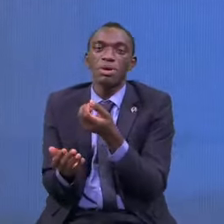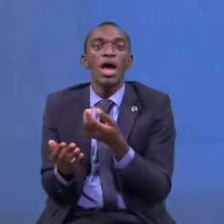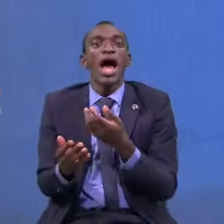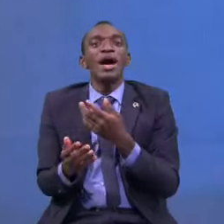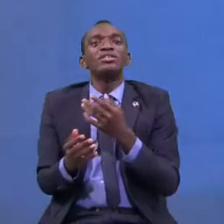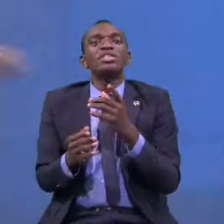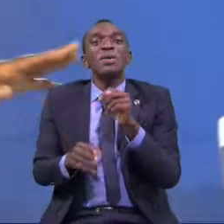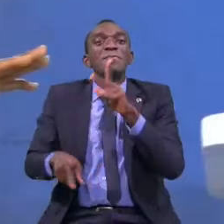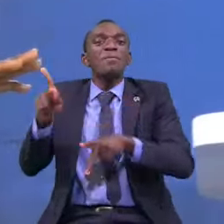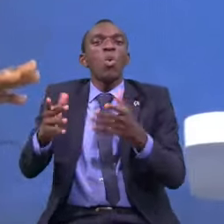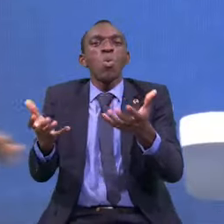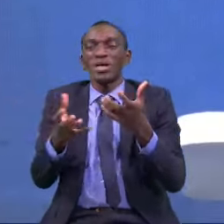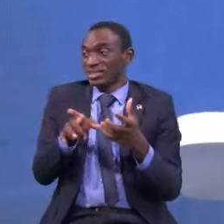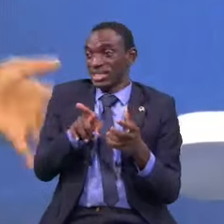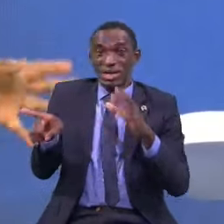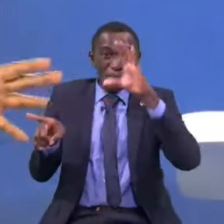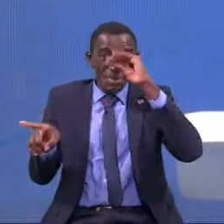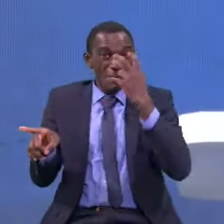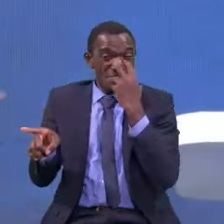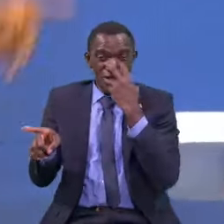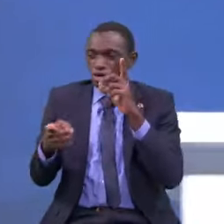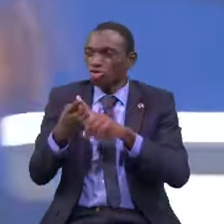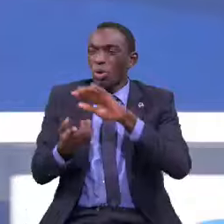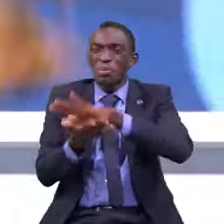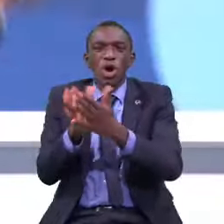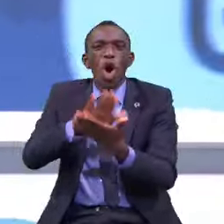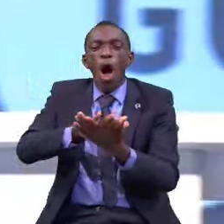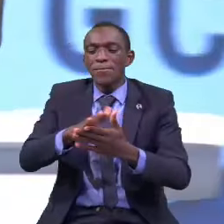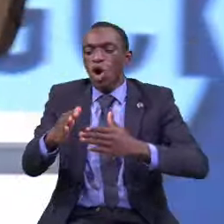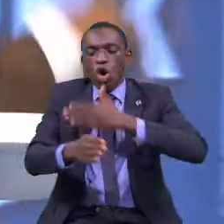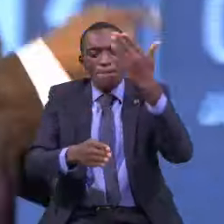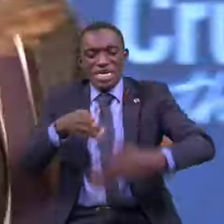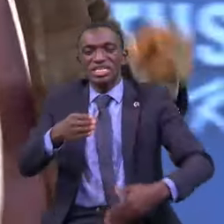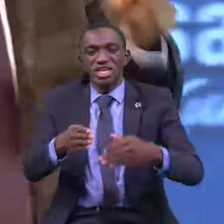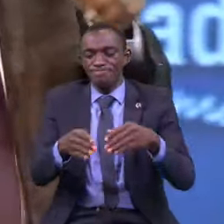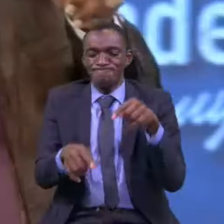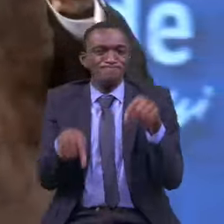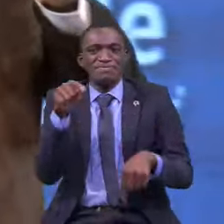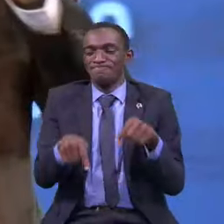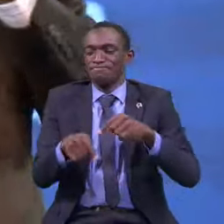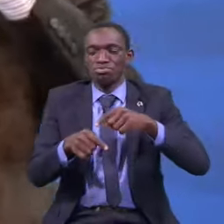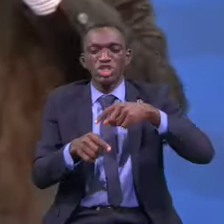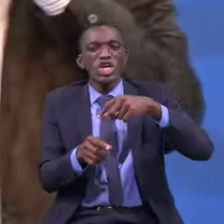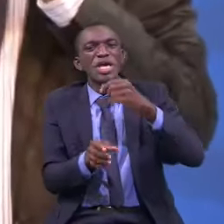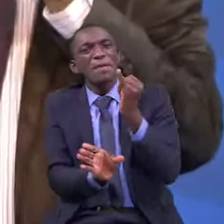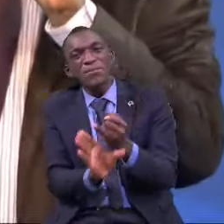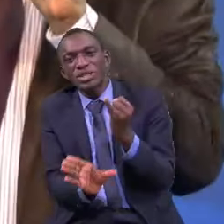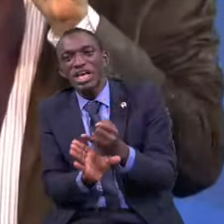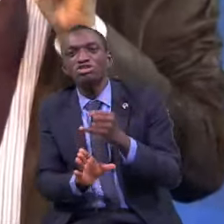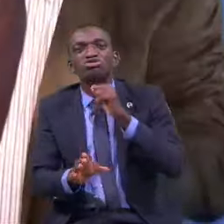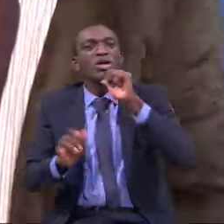totally paralyzed, impotent, unable to do anything without